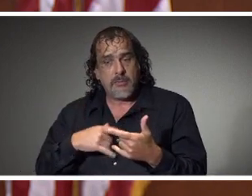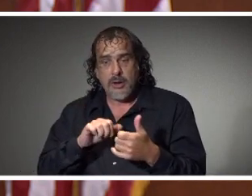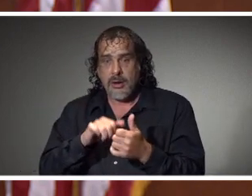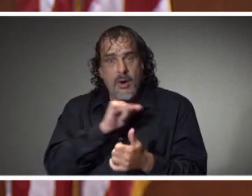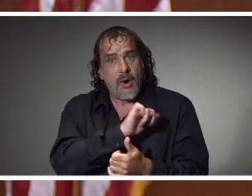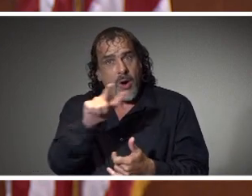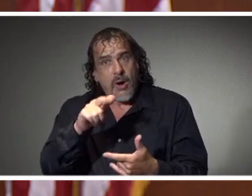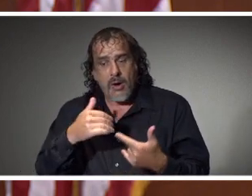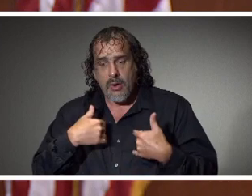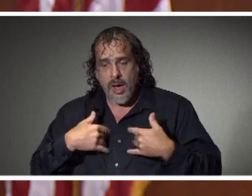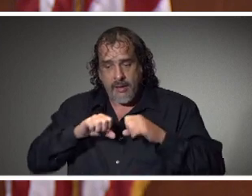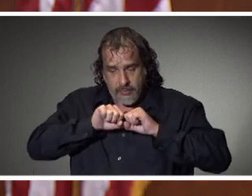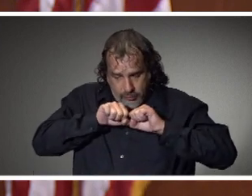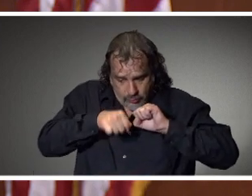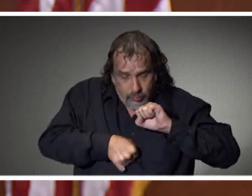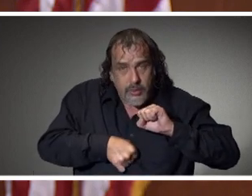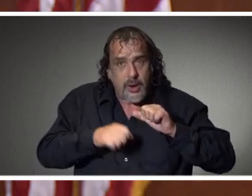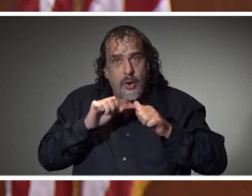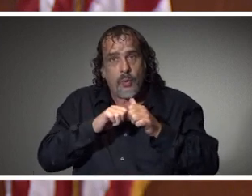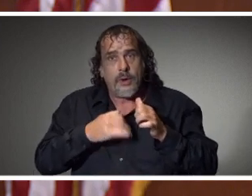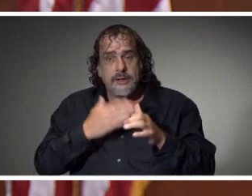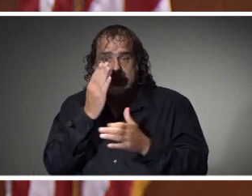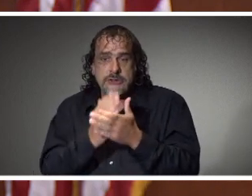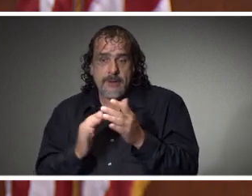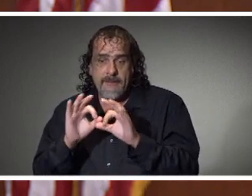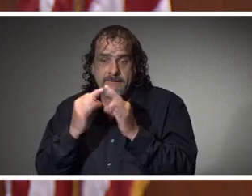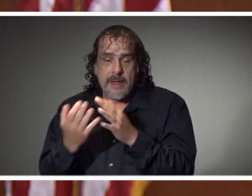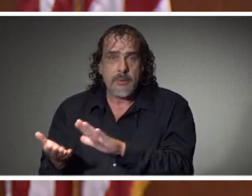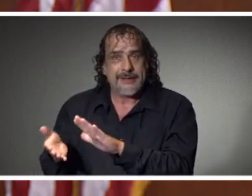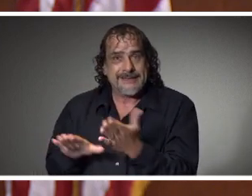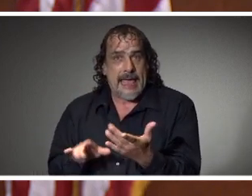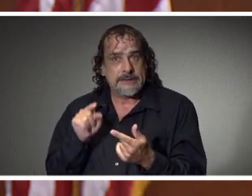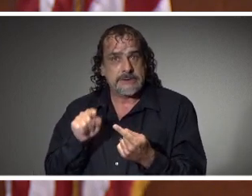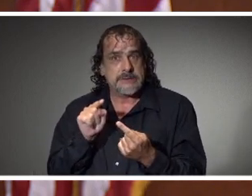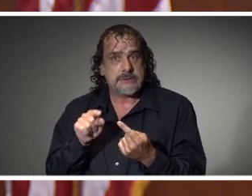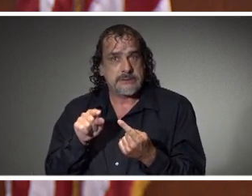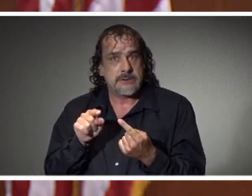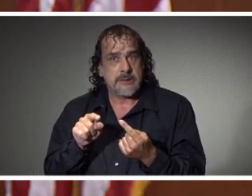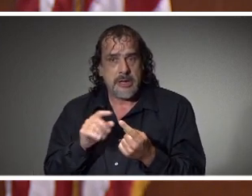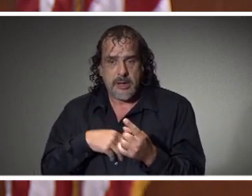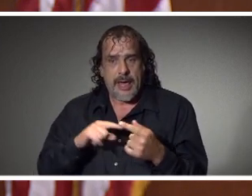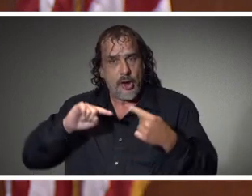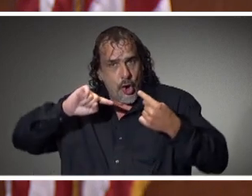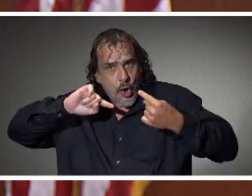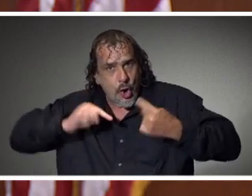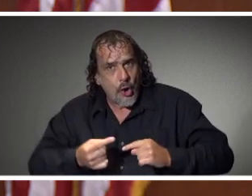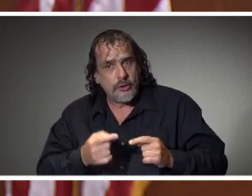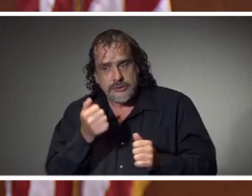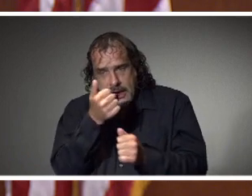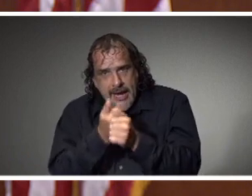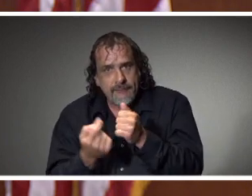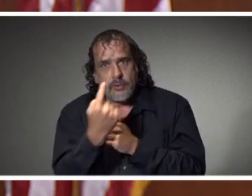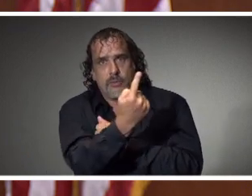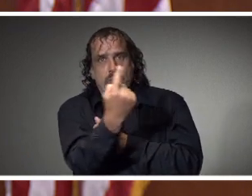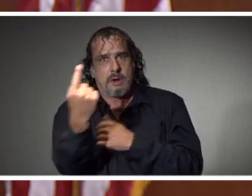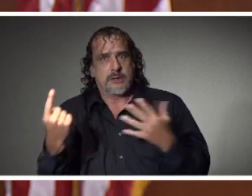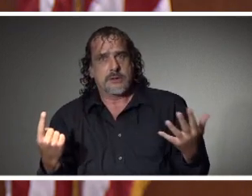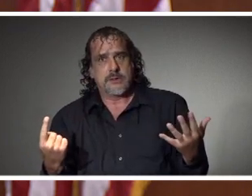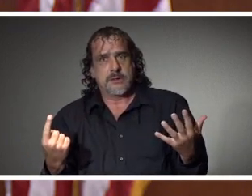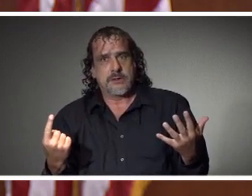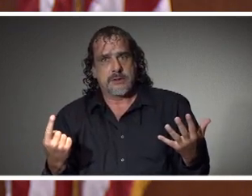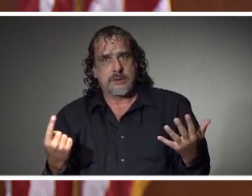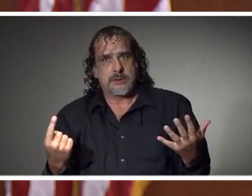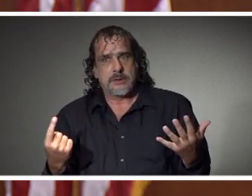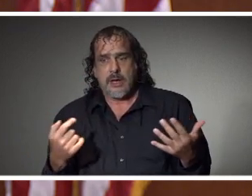one. It can hurt every single one of us in Mississippi. And in fact,